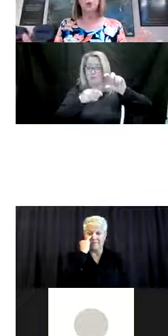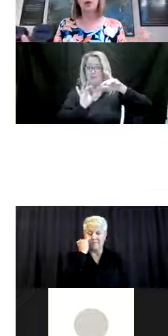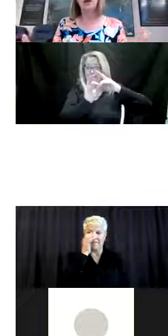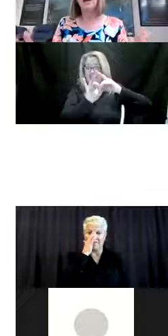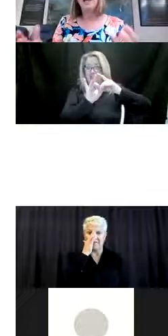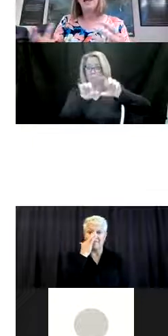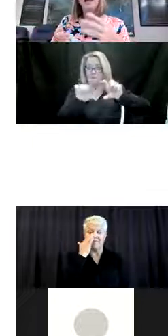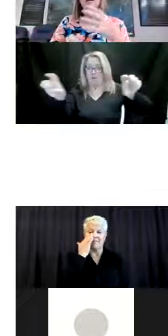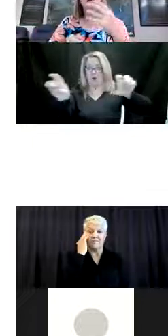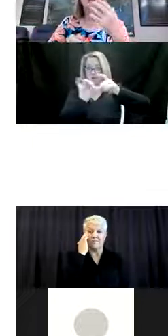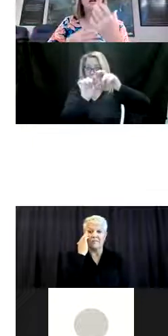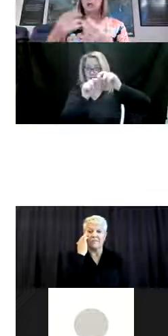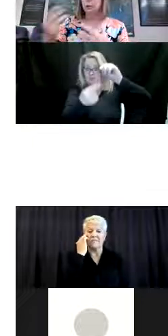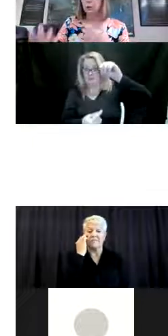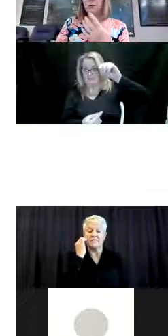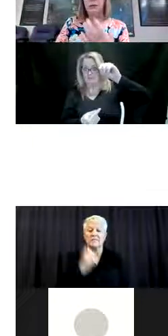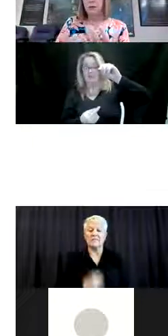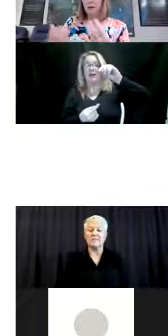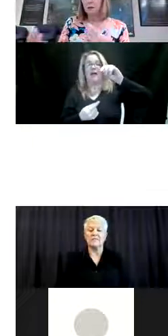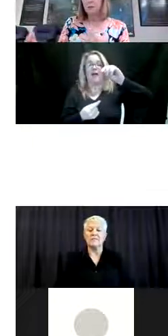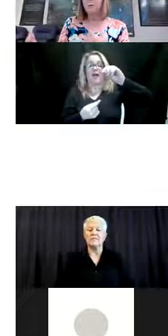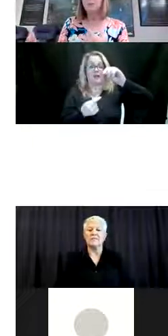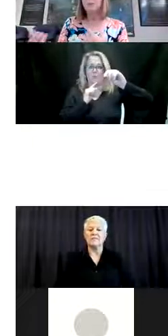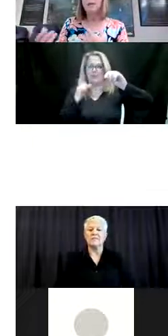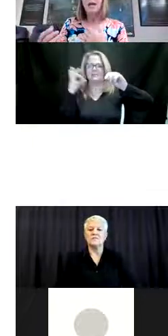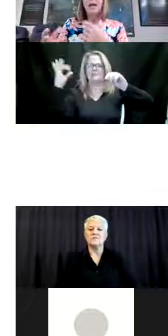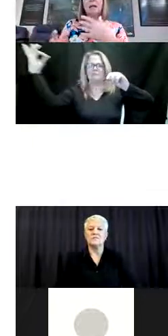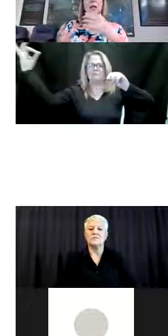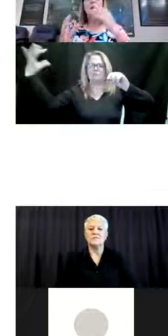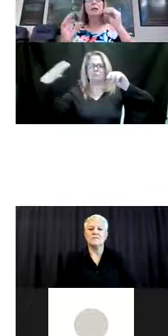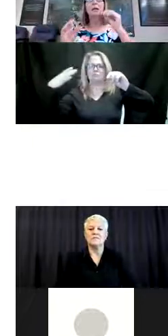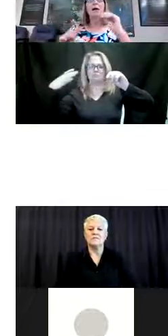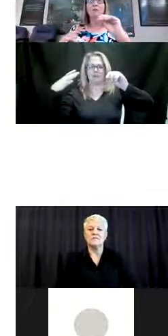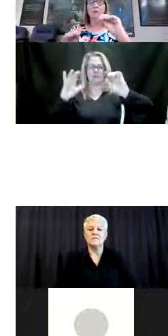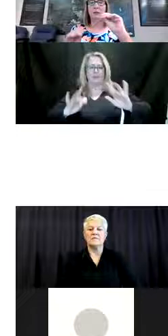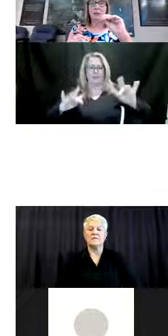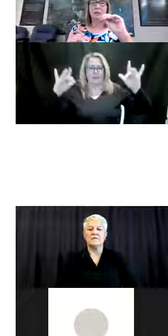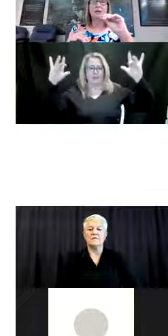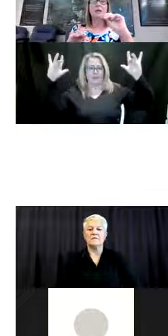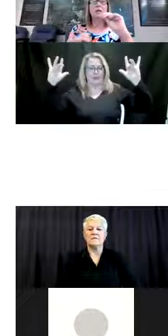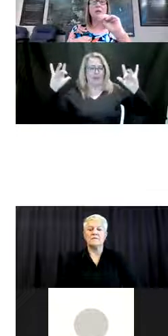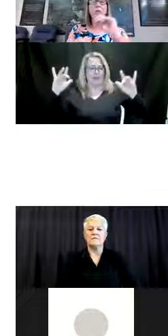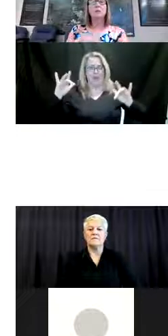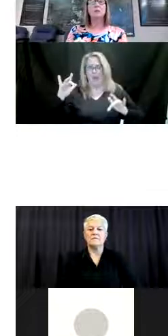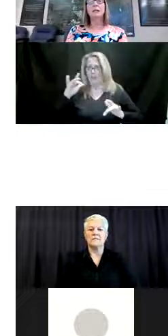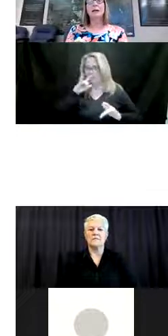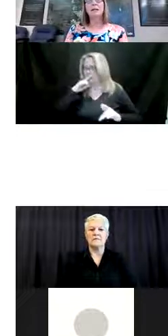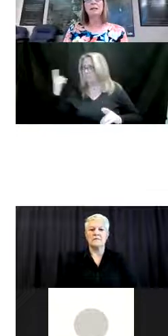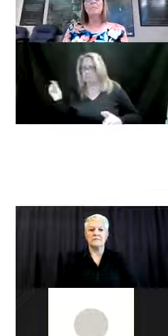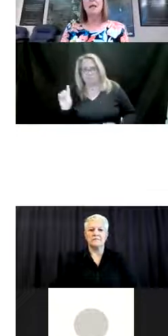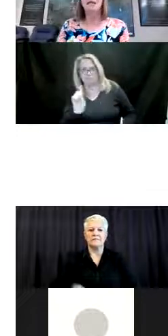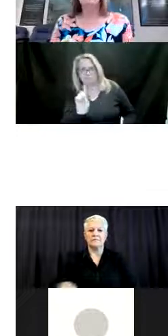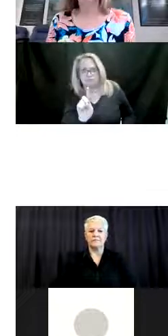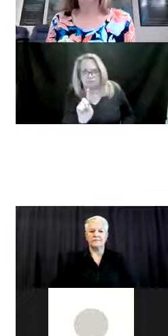this door, and it just illuminated these spoons. And he loved the light. He was able to see